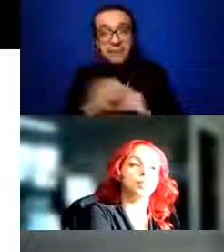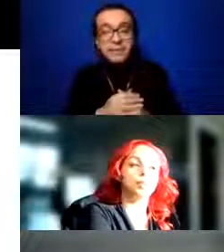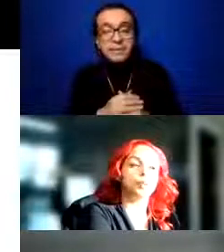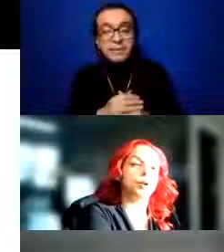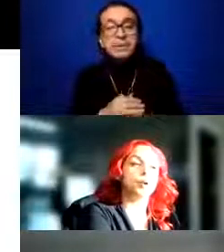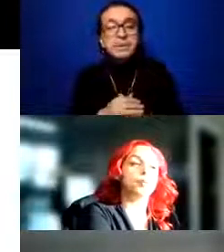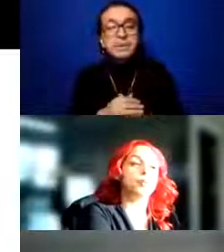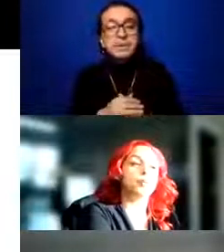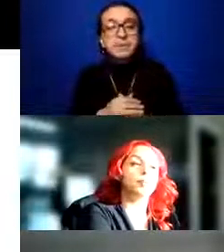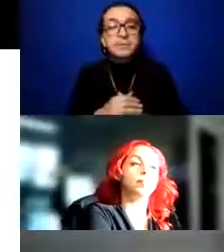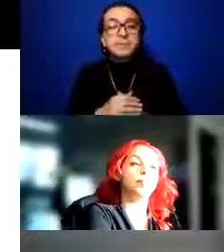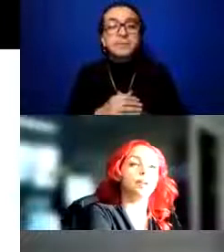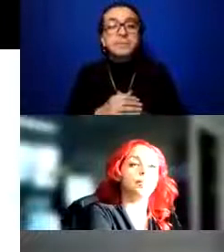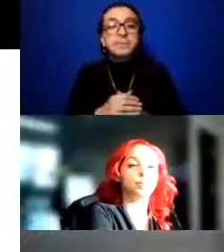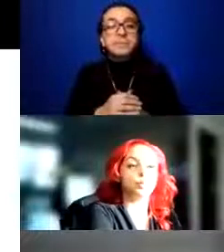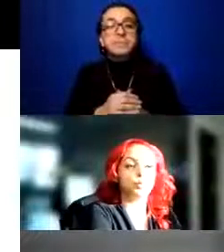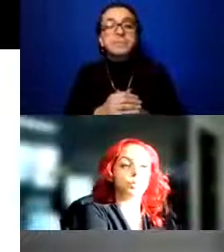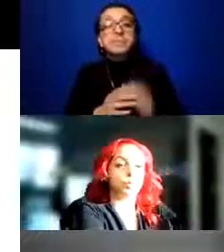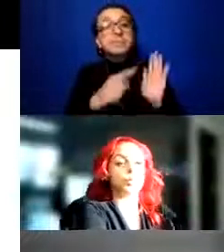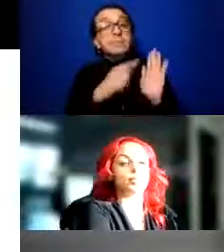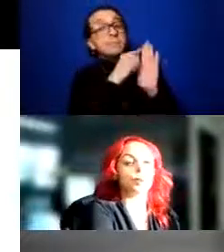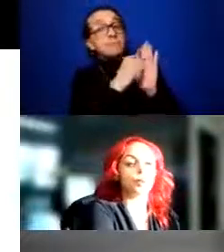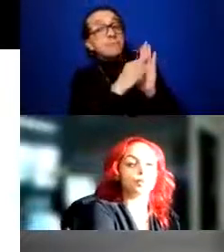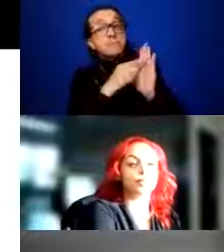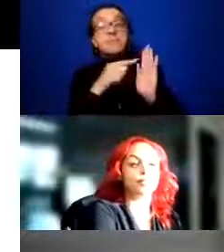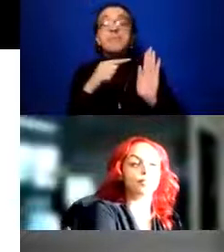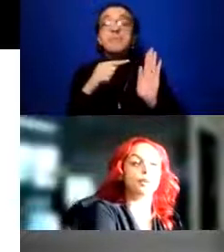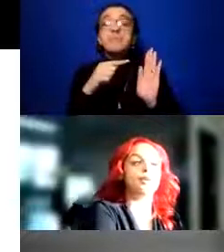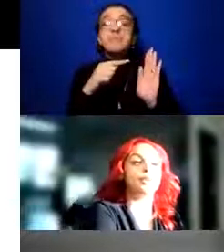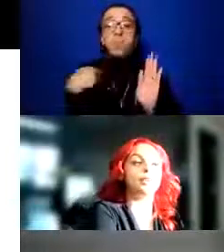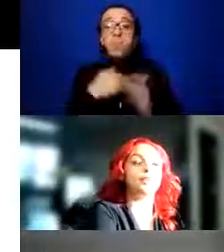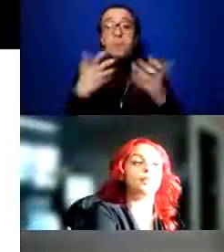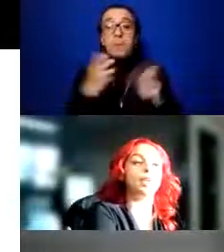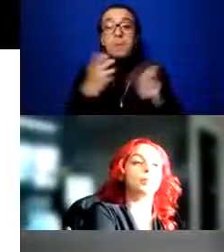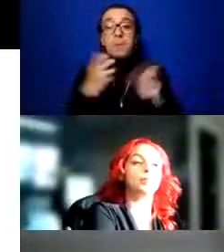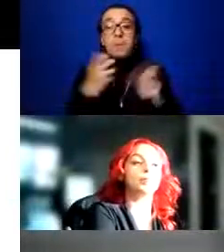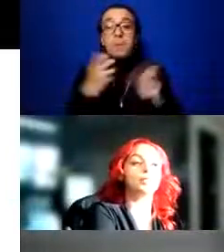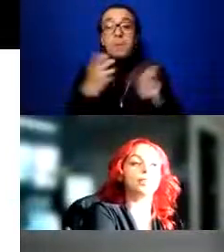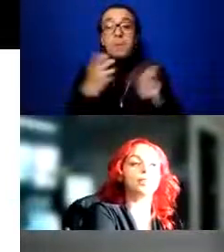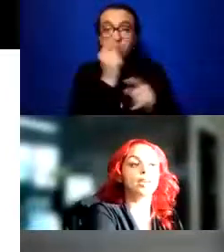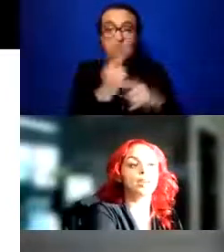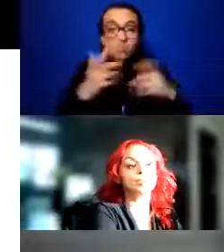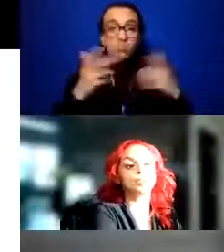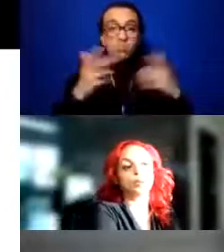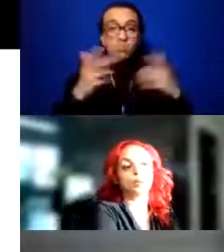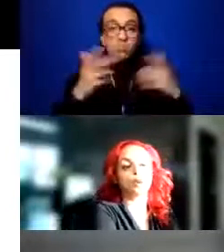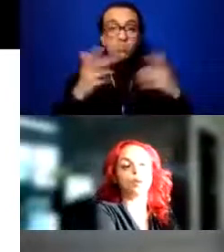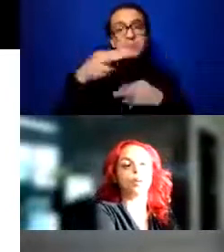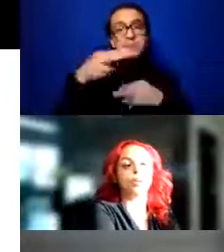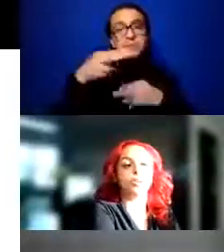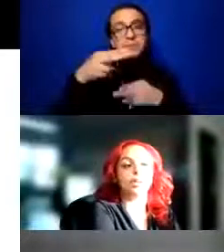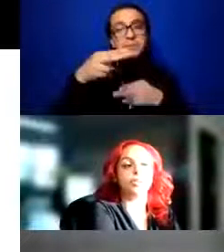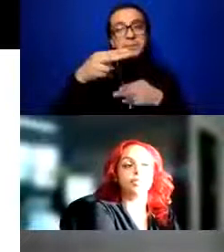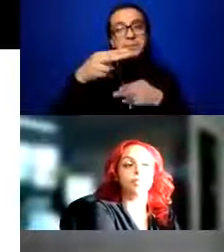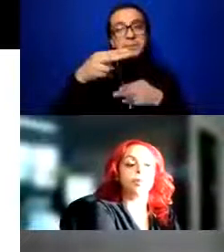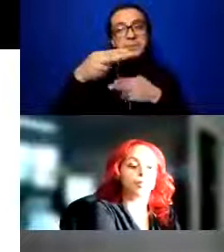The first part that we're asking to want to make sure that it's correctly filled out is your name. So exactly how it's shown on